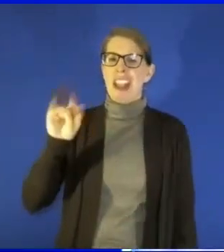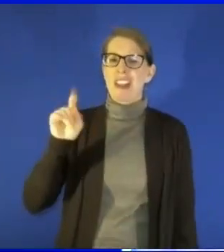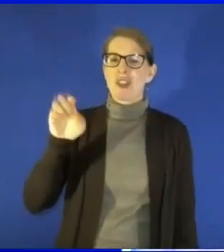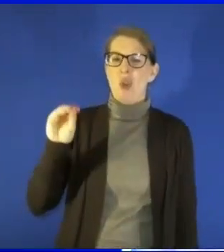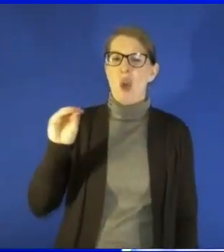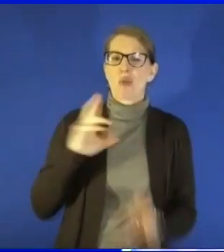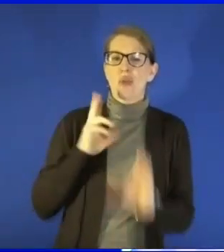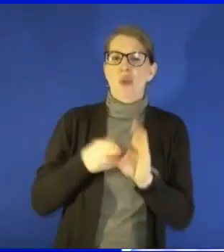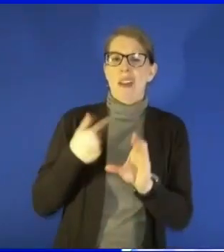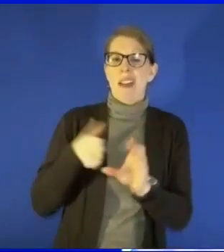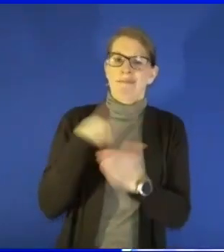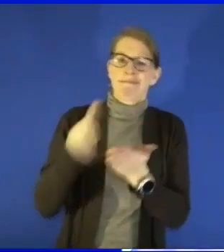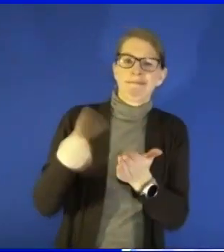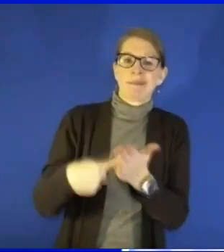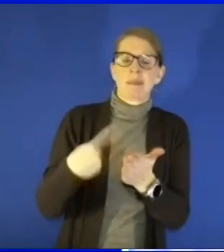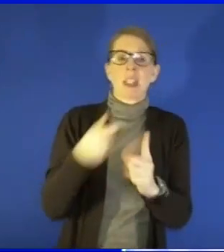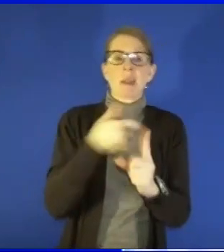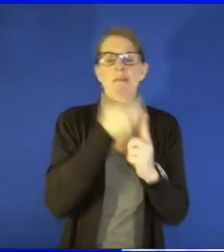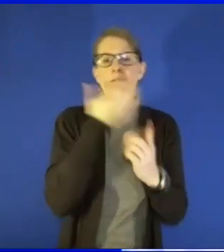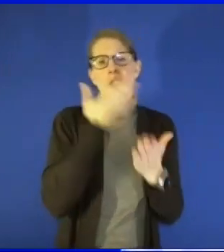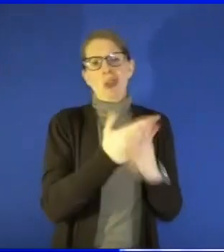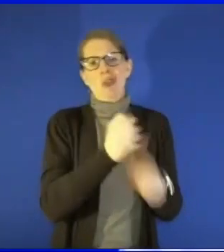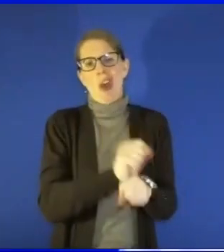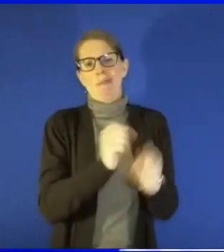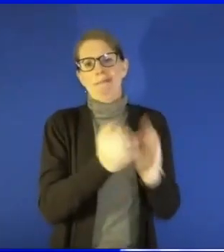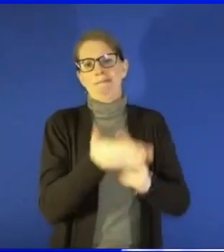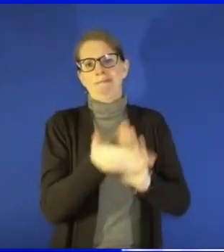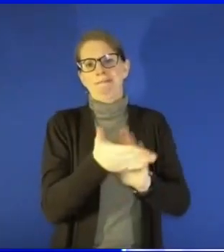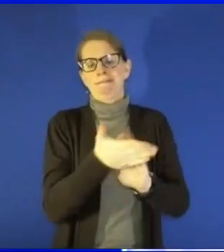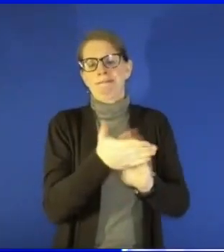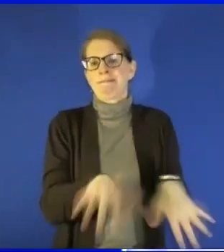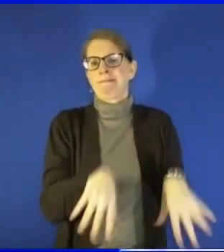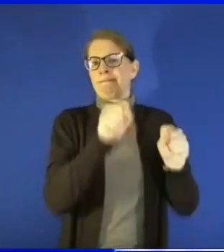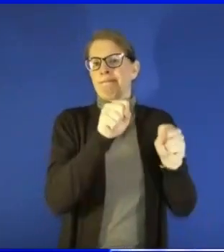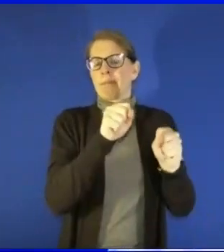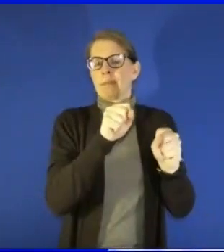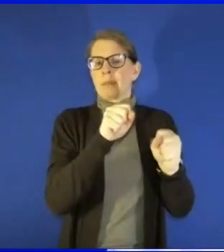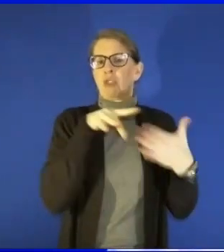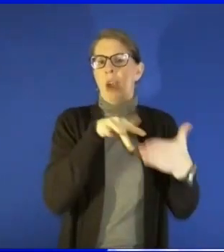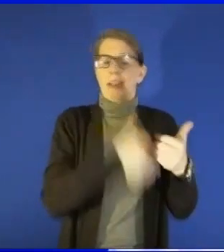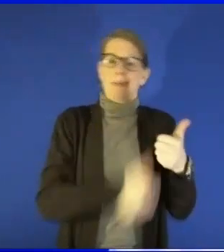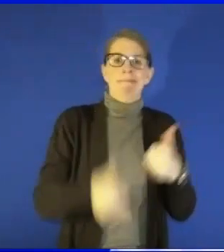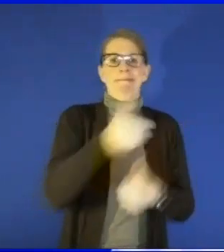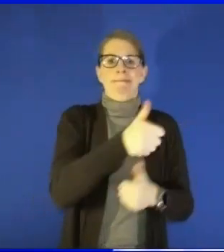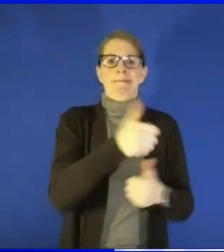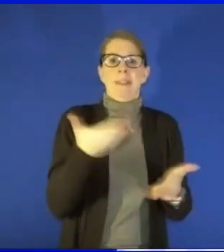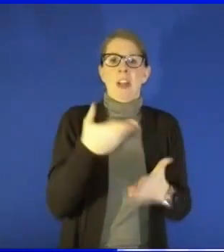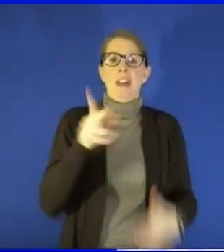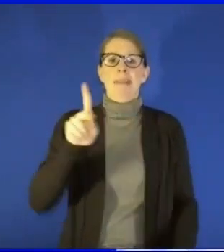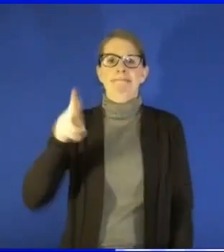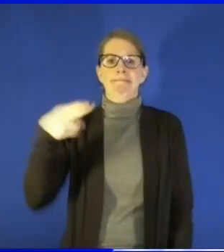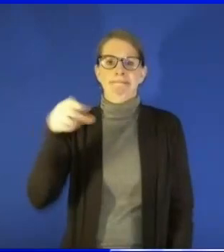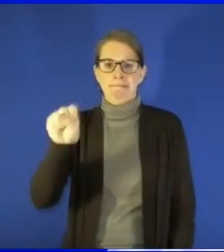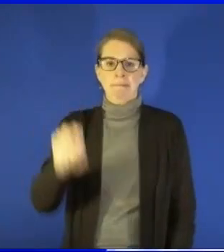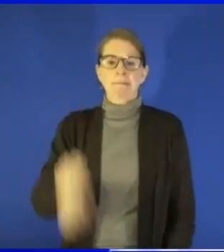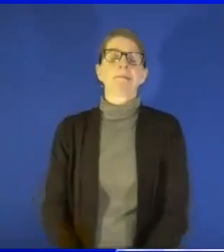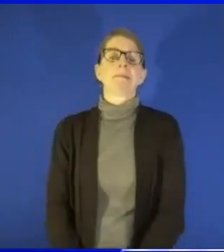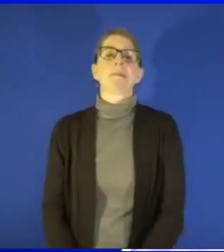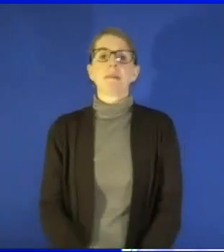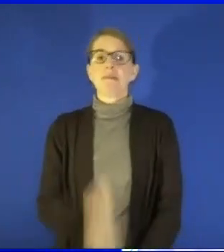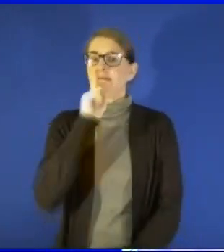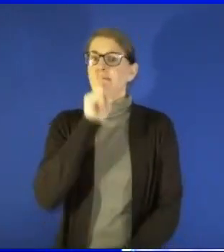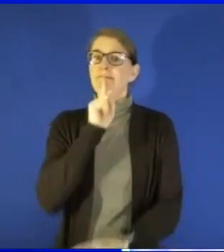of heading up these trials here at the health system and the medical center. I think it's very important.